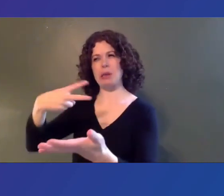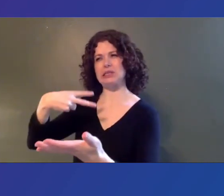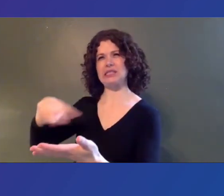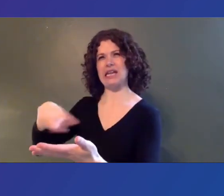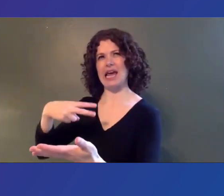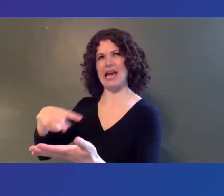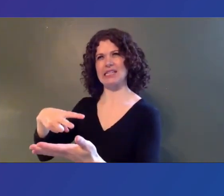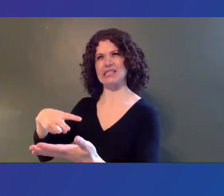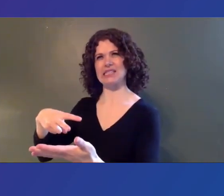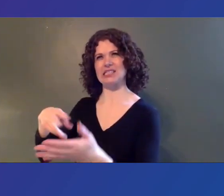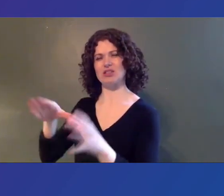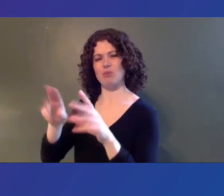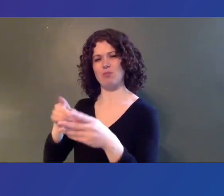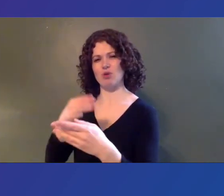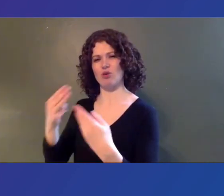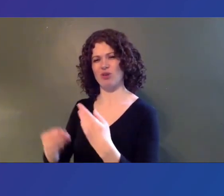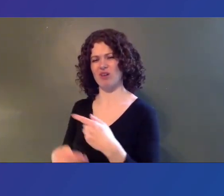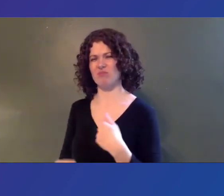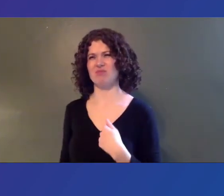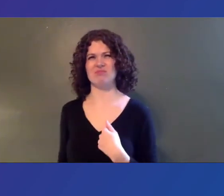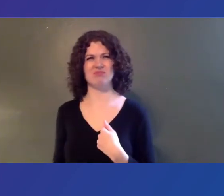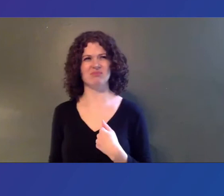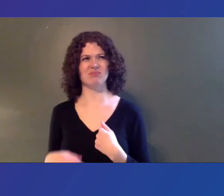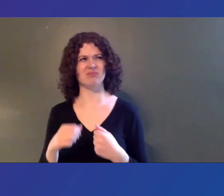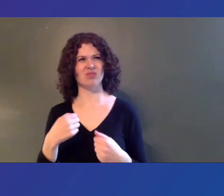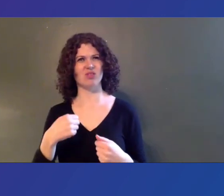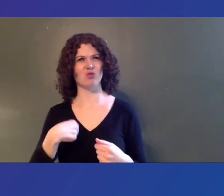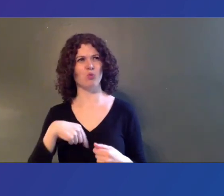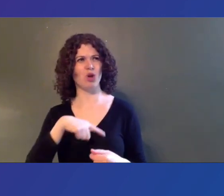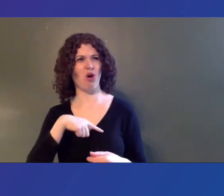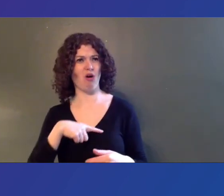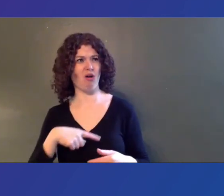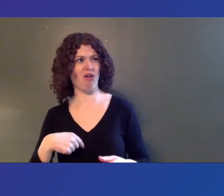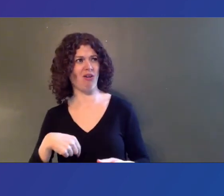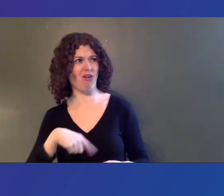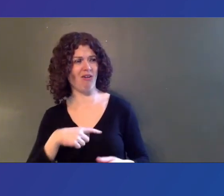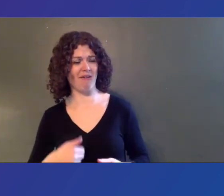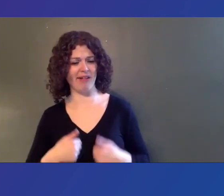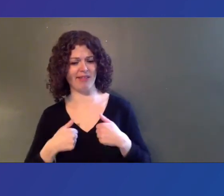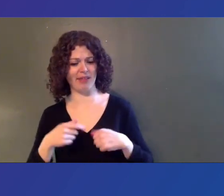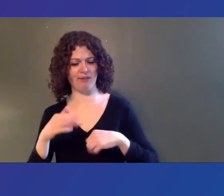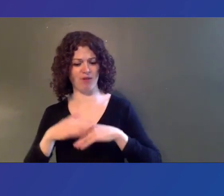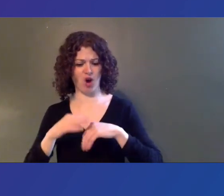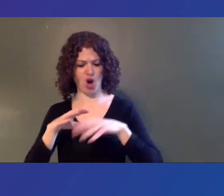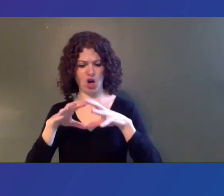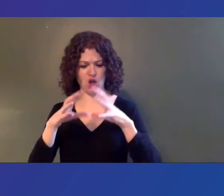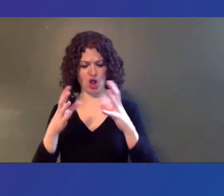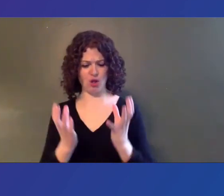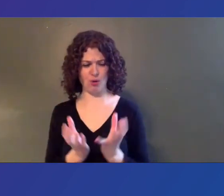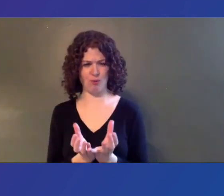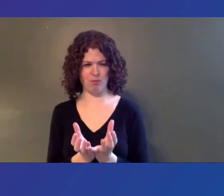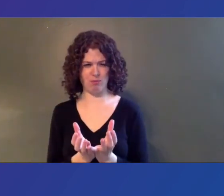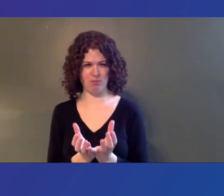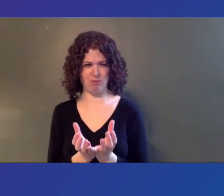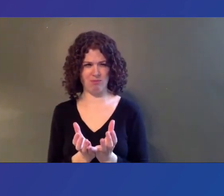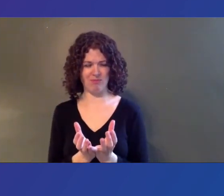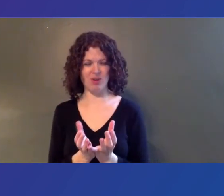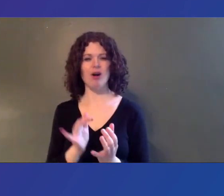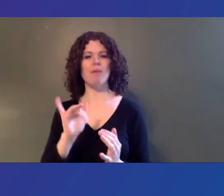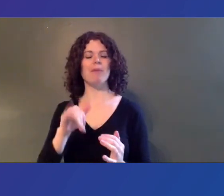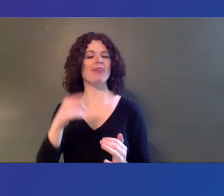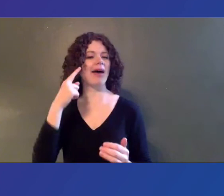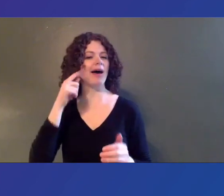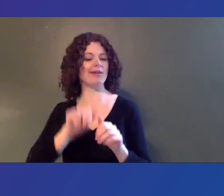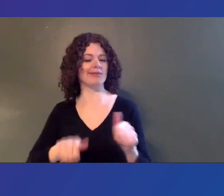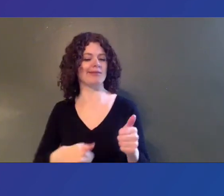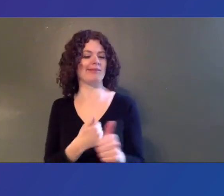because we all live on the globe. So all dance is global, but I know what's implied when that term